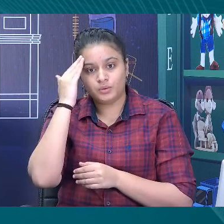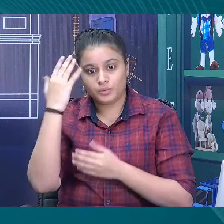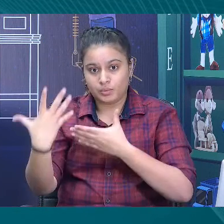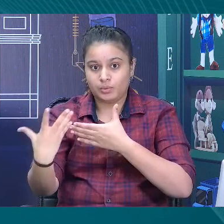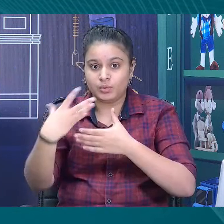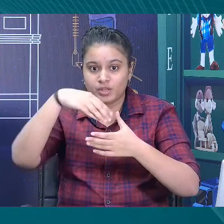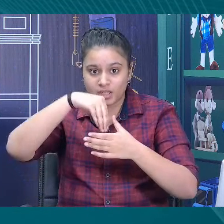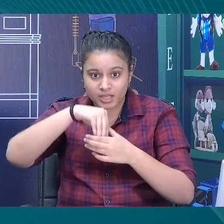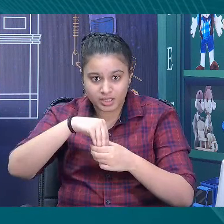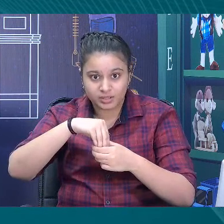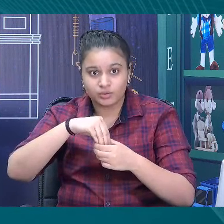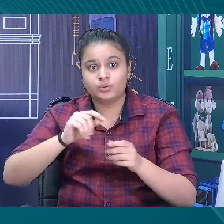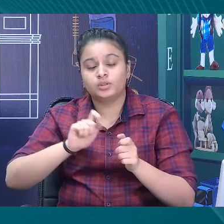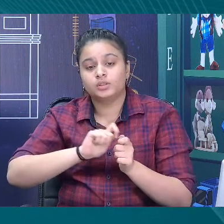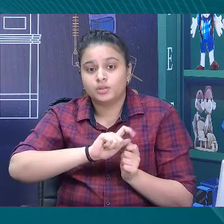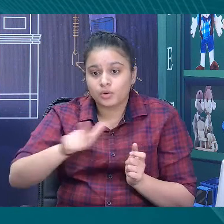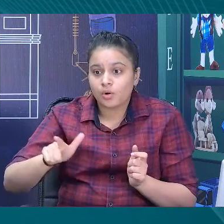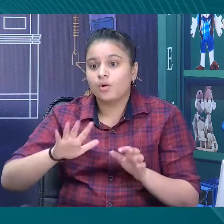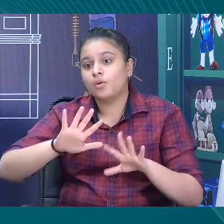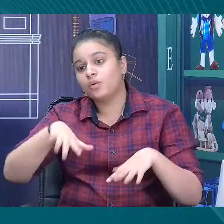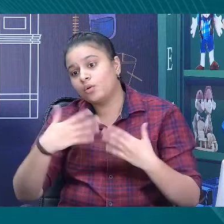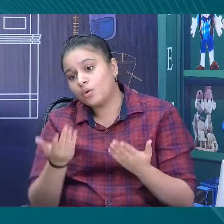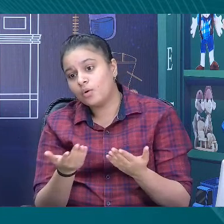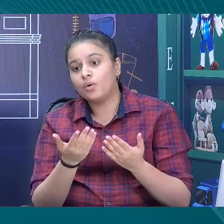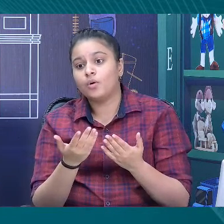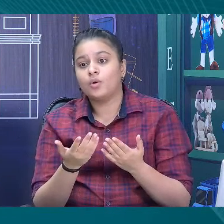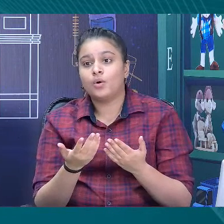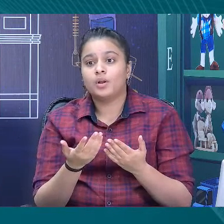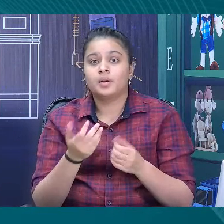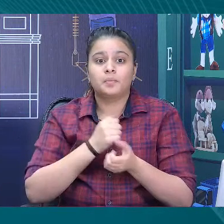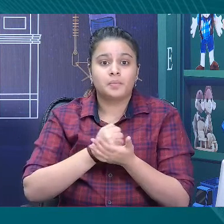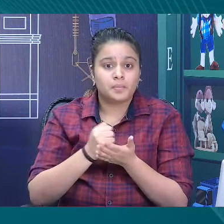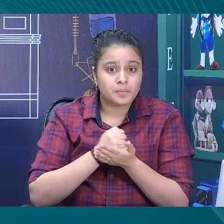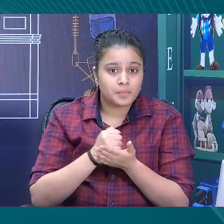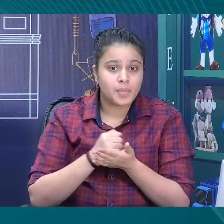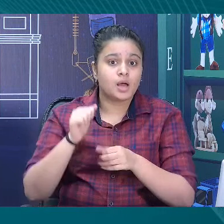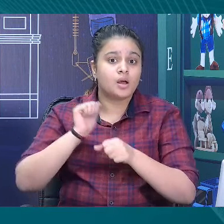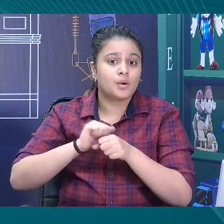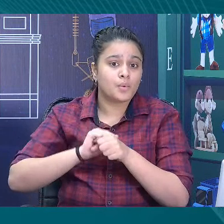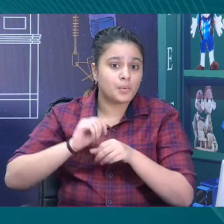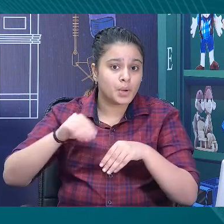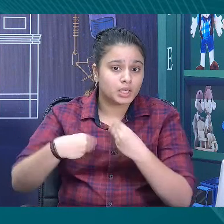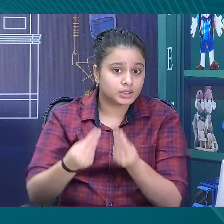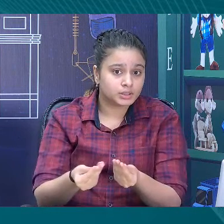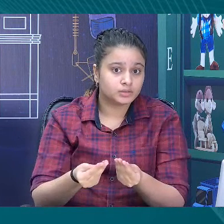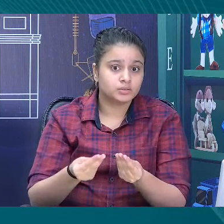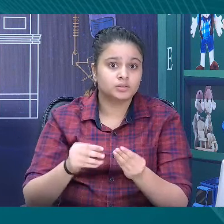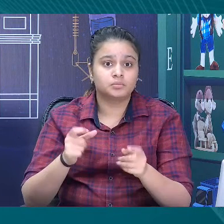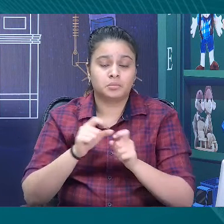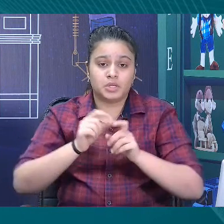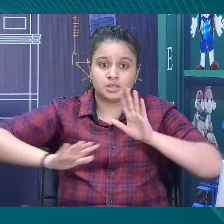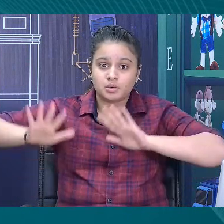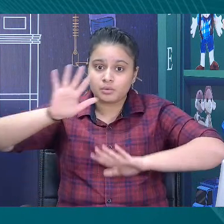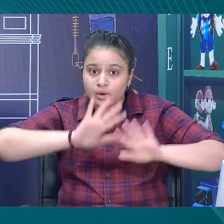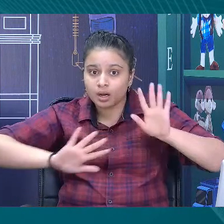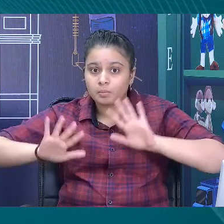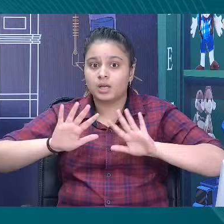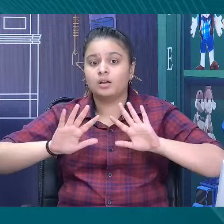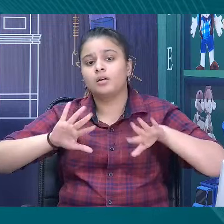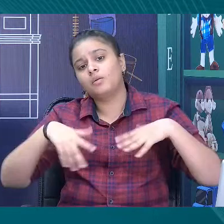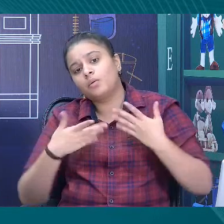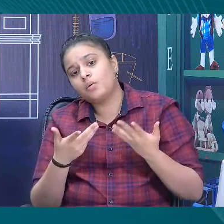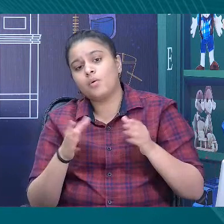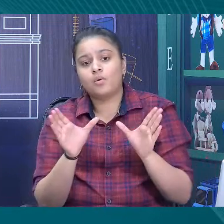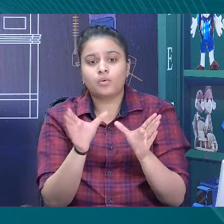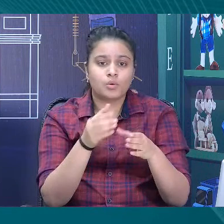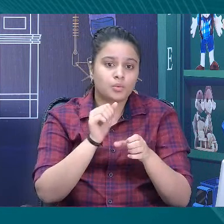in all, and they're given a platform in whenever other children are doing anything, whether it is drama or whether it is